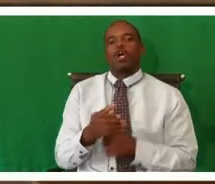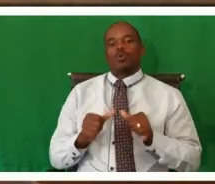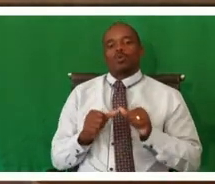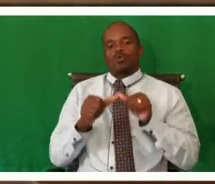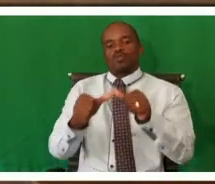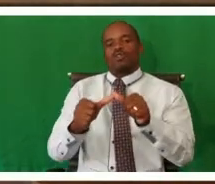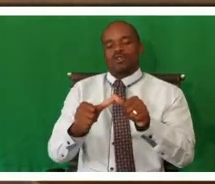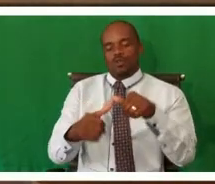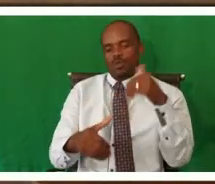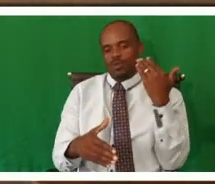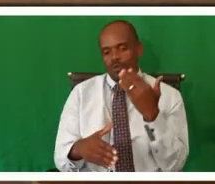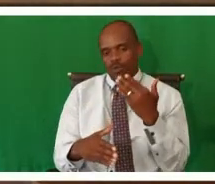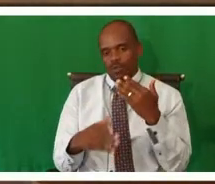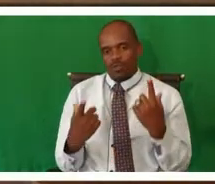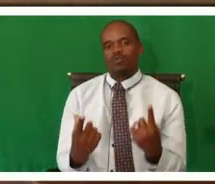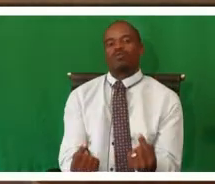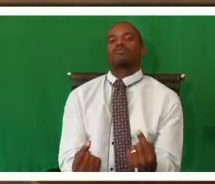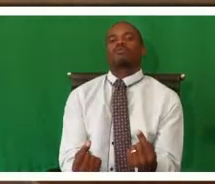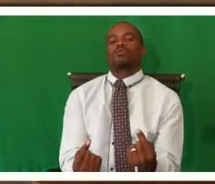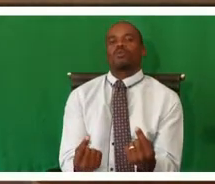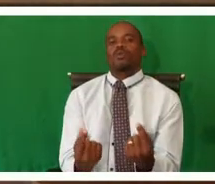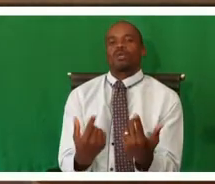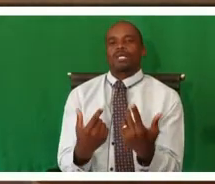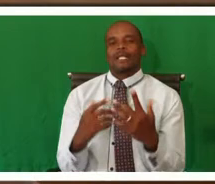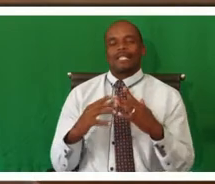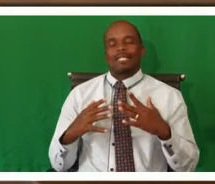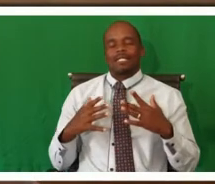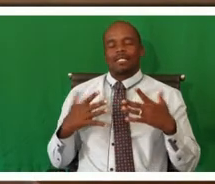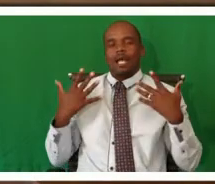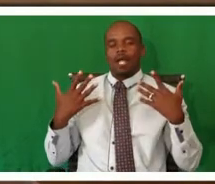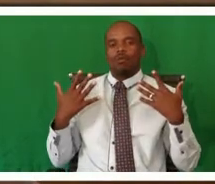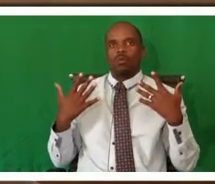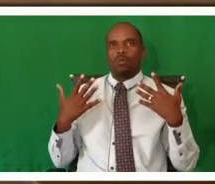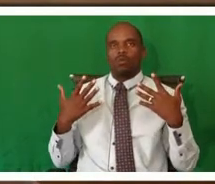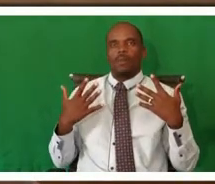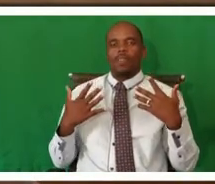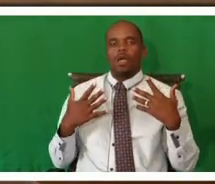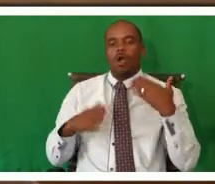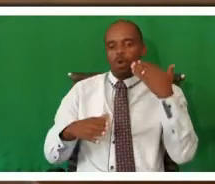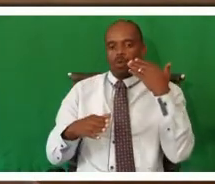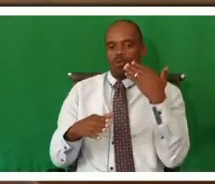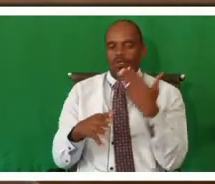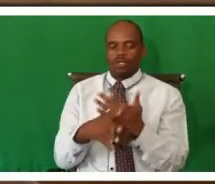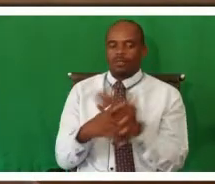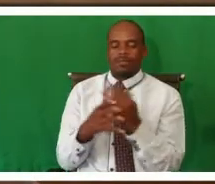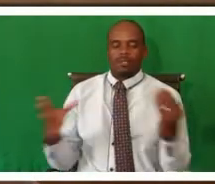do. It is a pleasure to work with you.